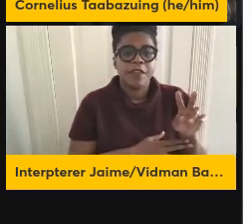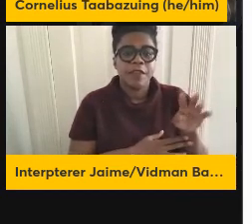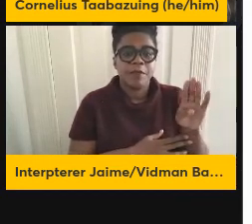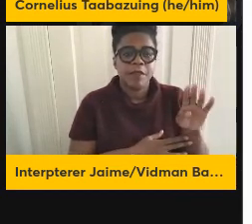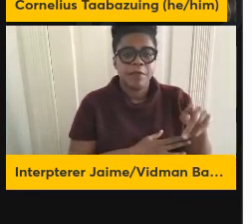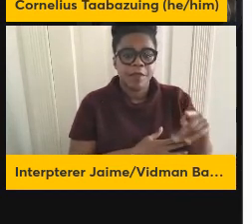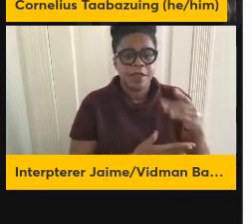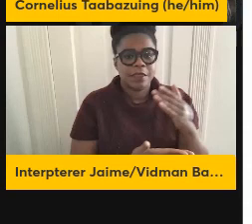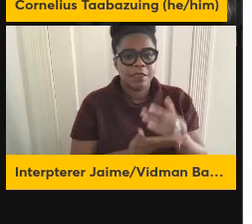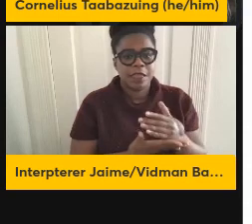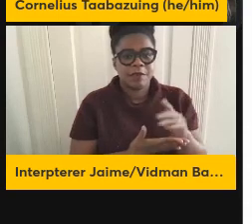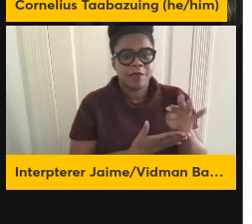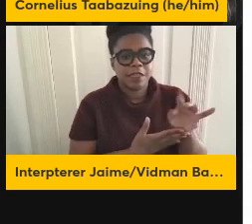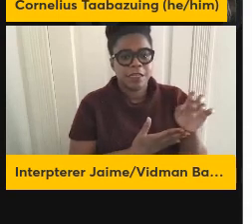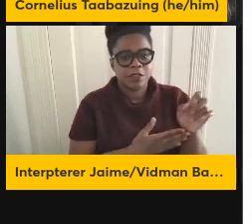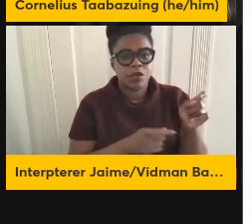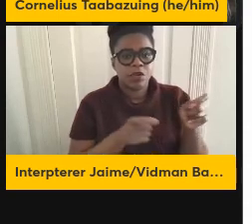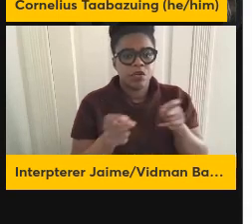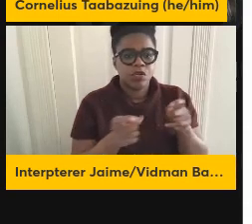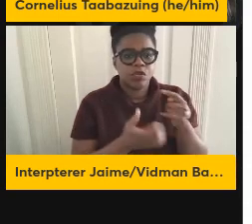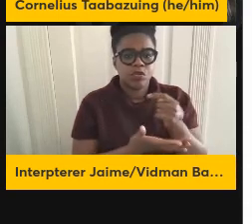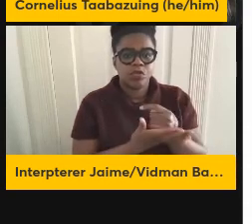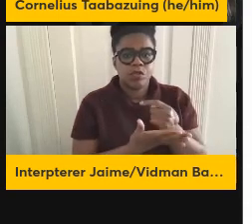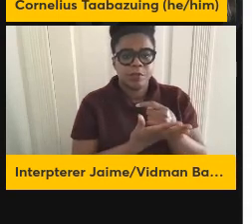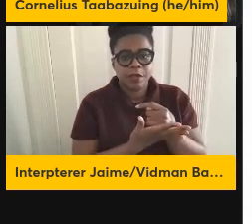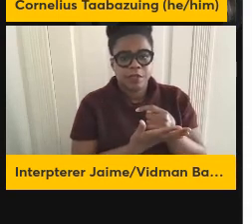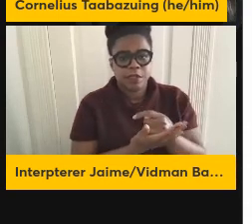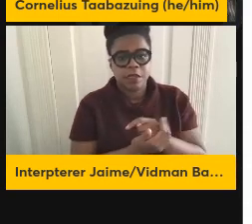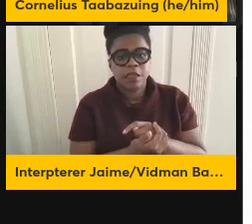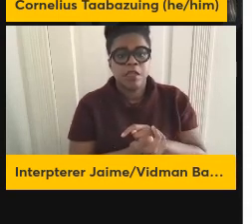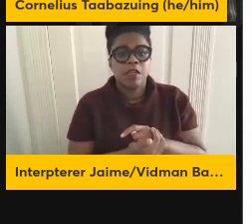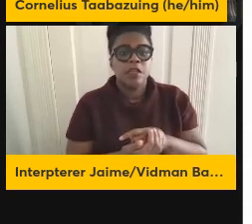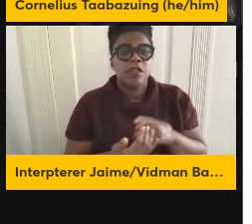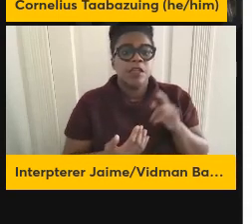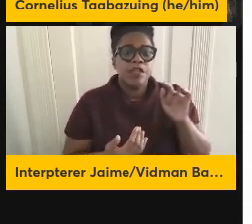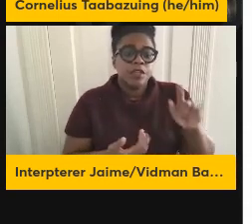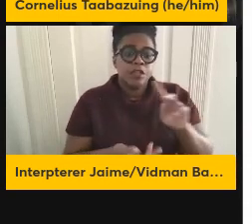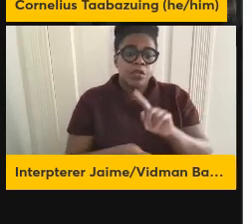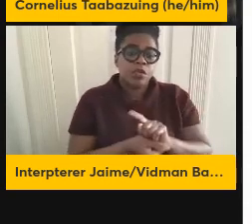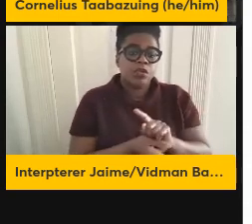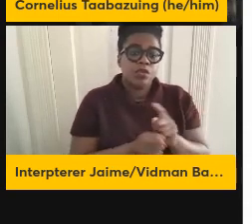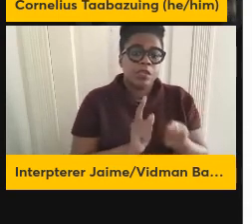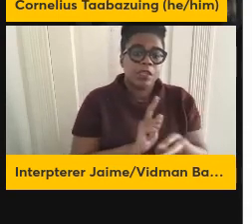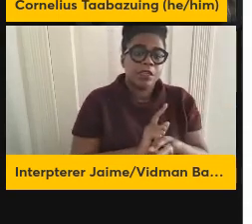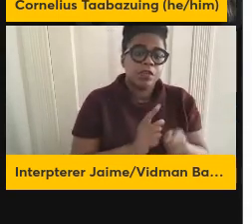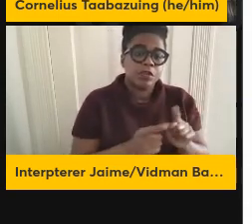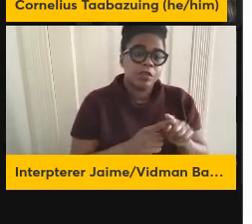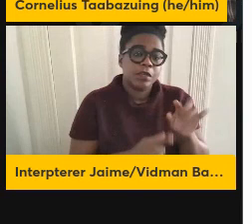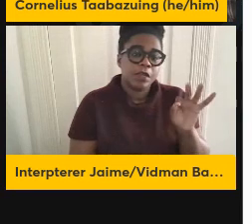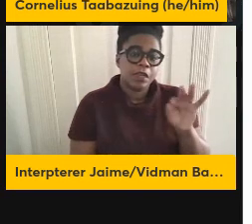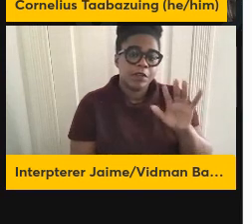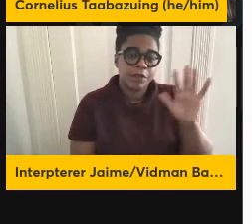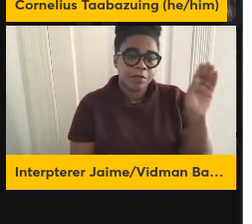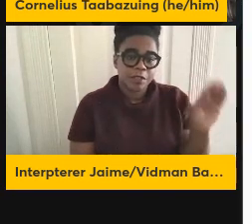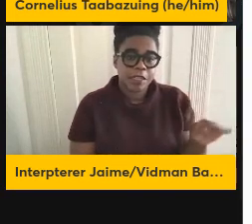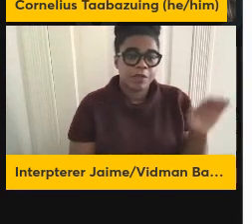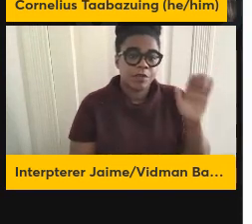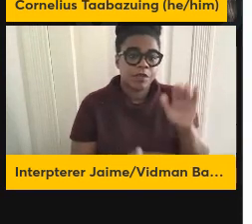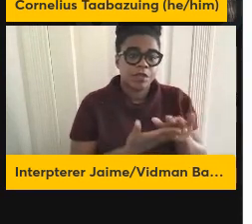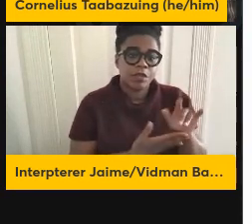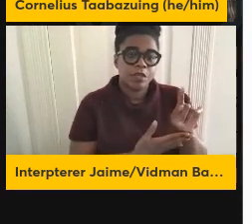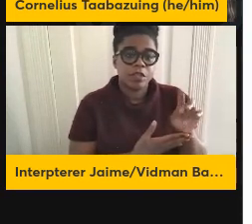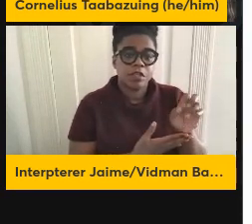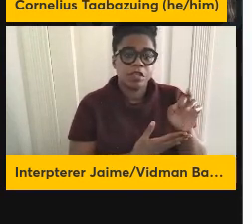progression, whereas the control treatment, they progress. And essentially what this translates to is a 95% reduction in the tumor